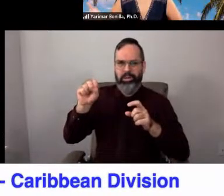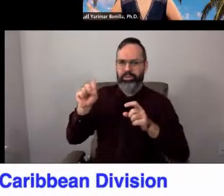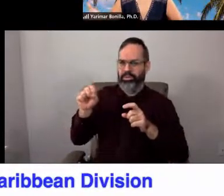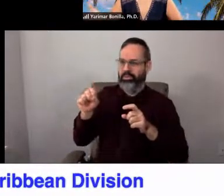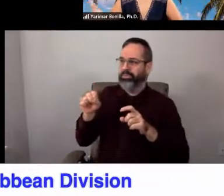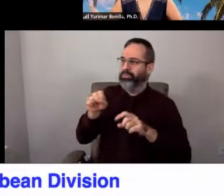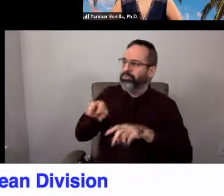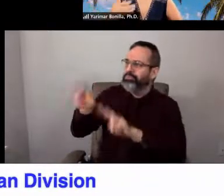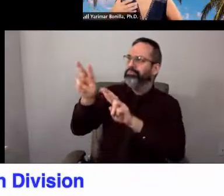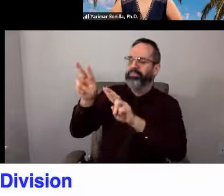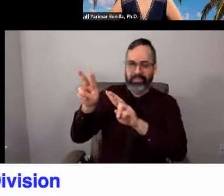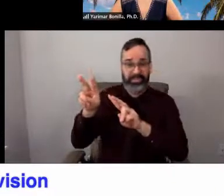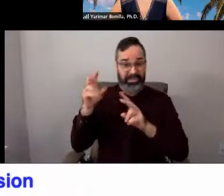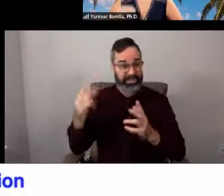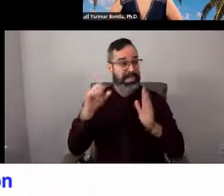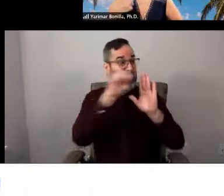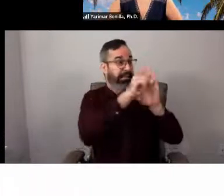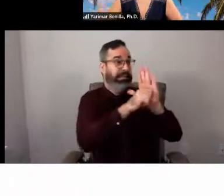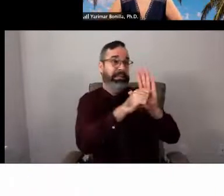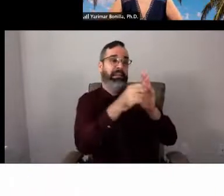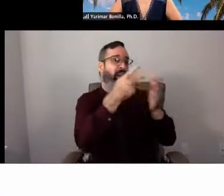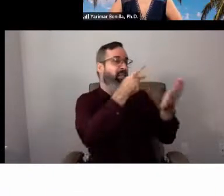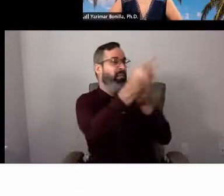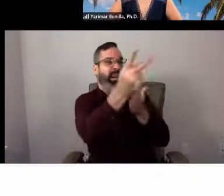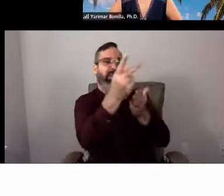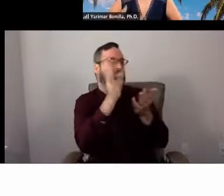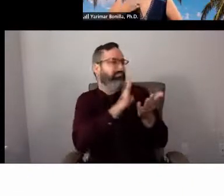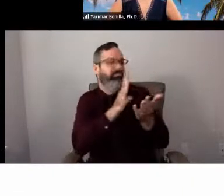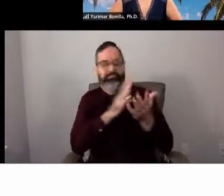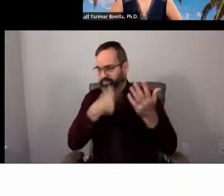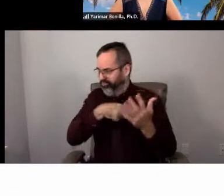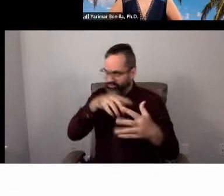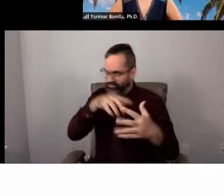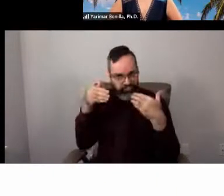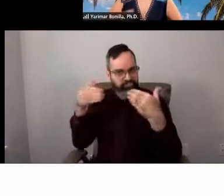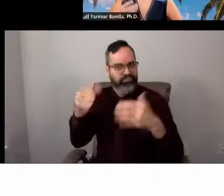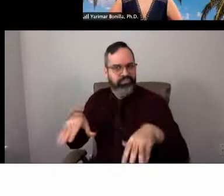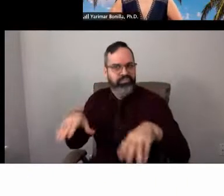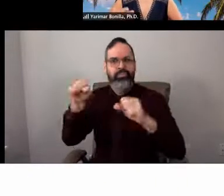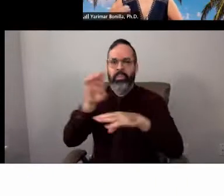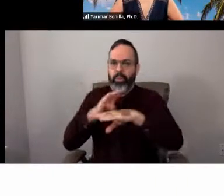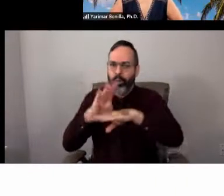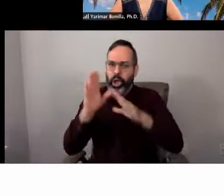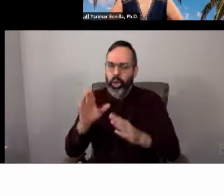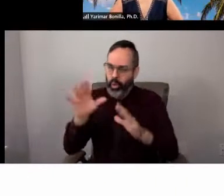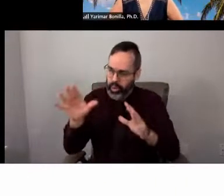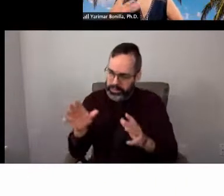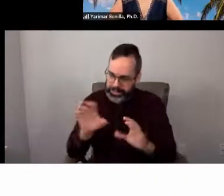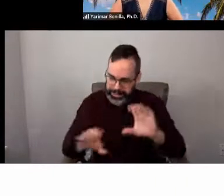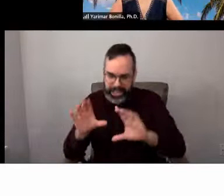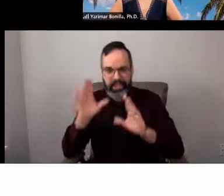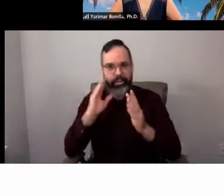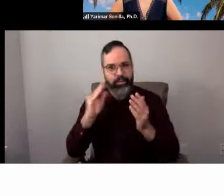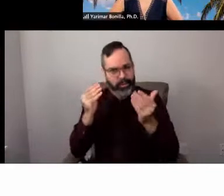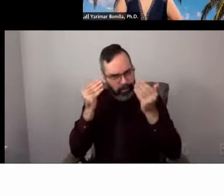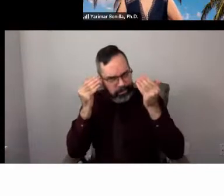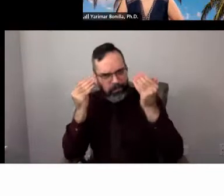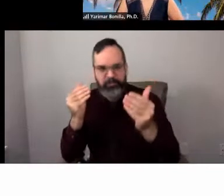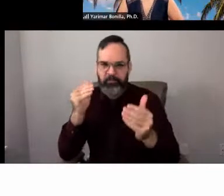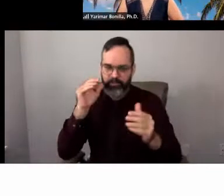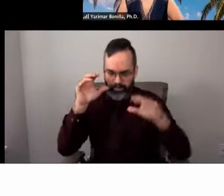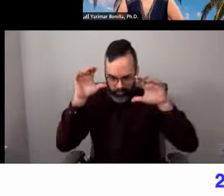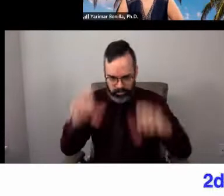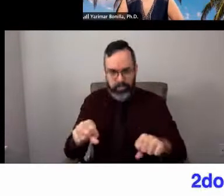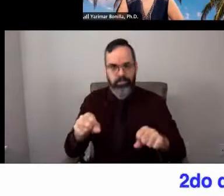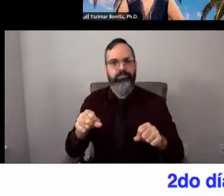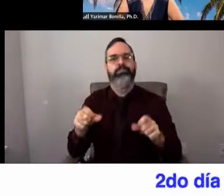when the state has failed us. Individual scientists, Boricua scientists, have really led the way and have become an inspiration. So